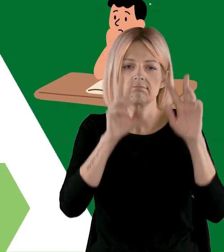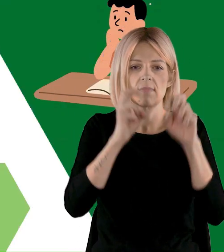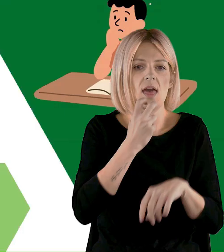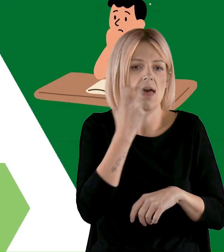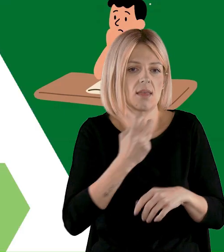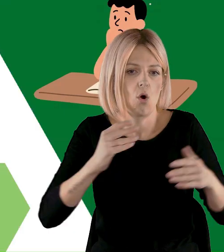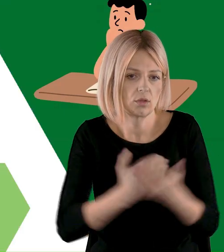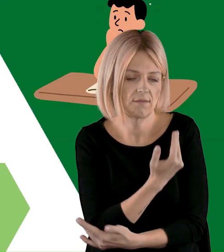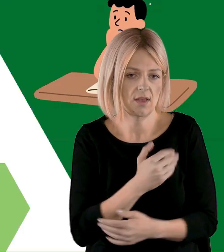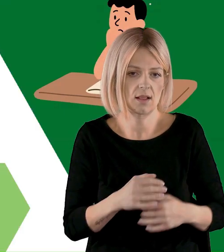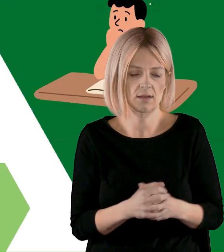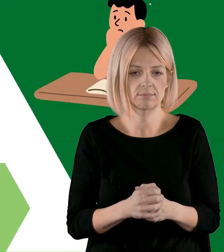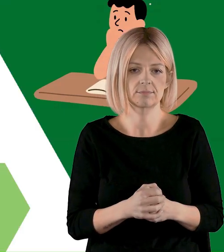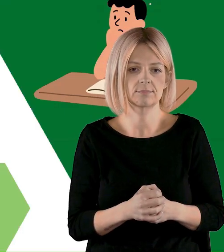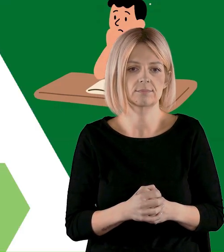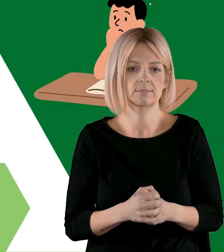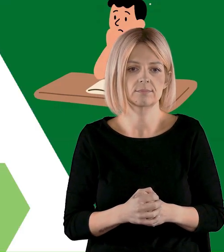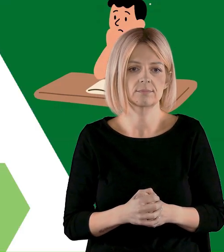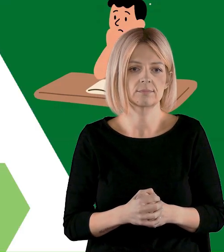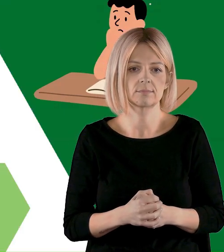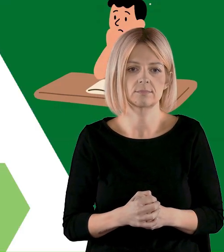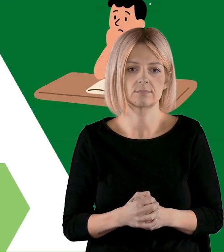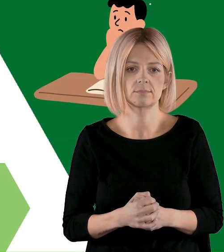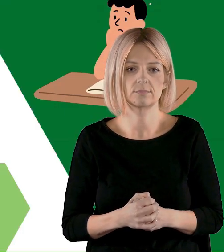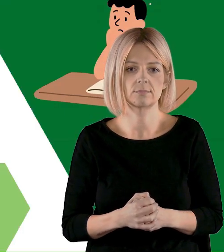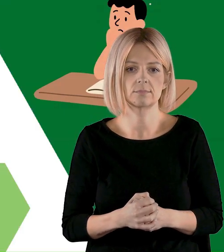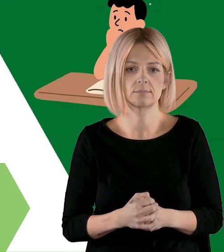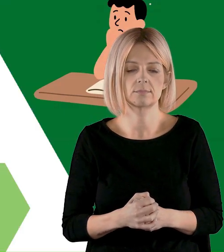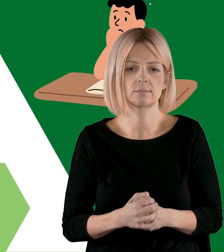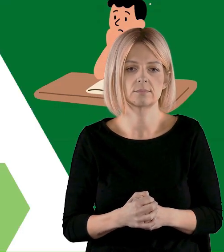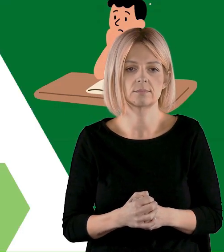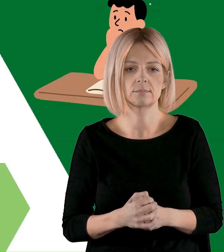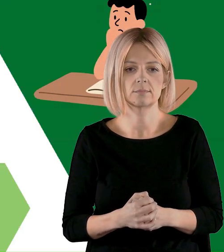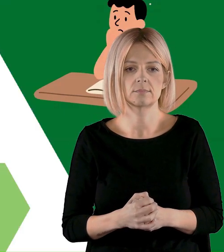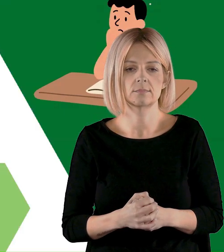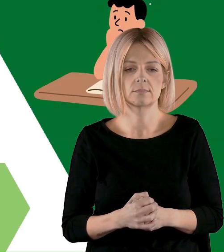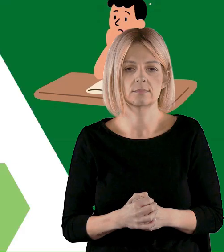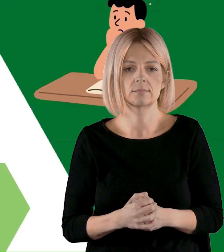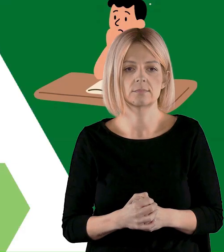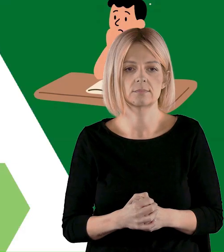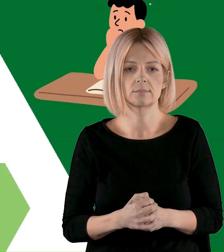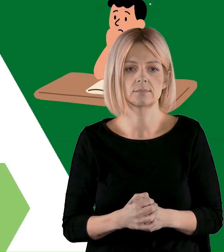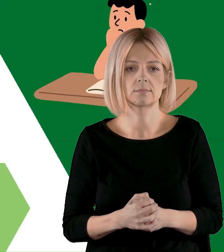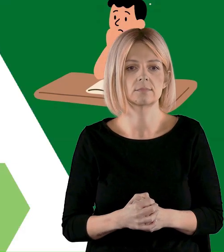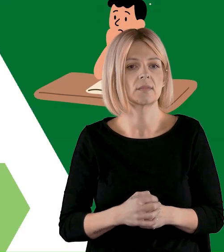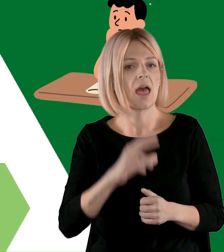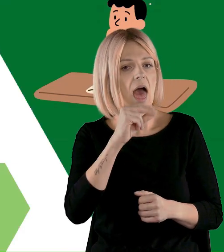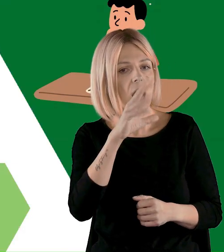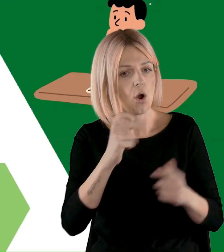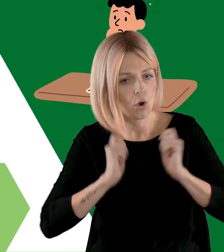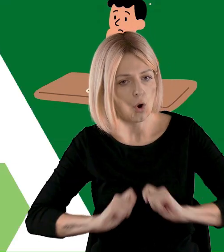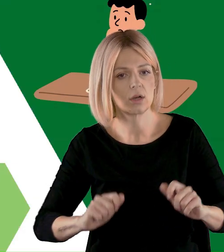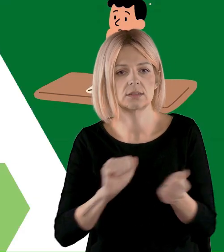these green jobs, like renewable energy, eco-agriculture, waste management,